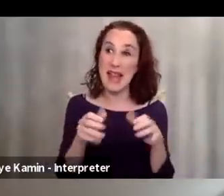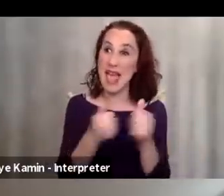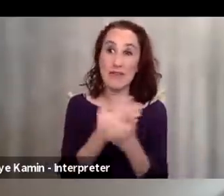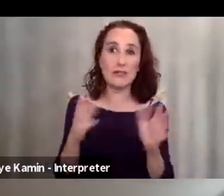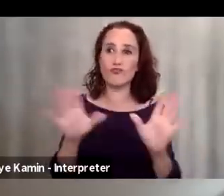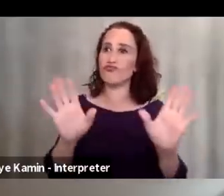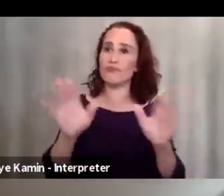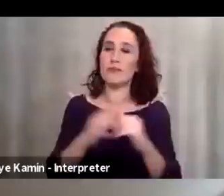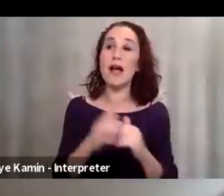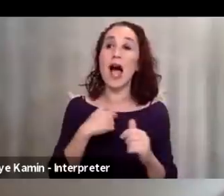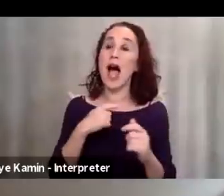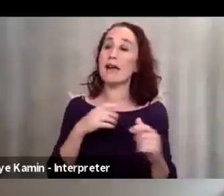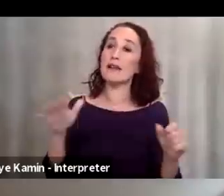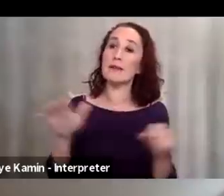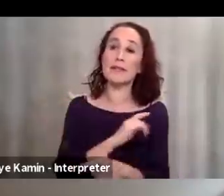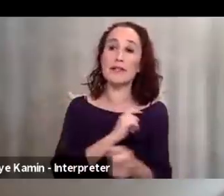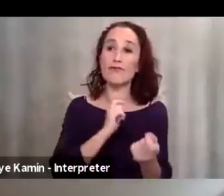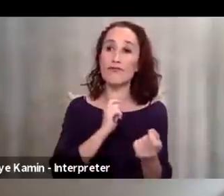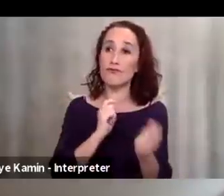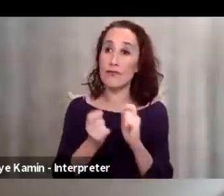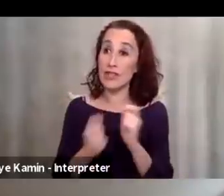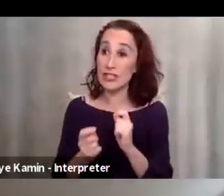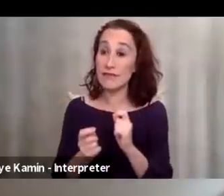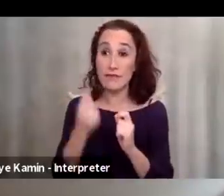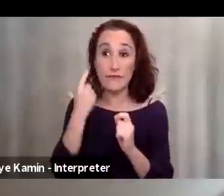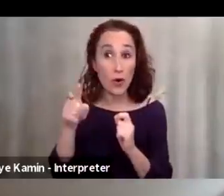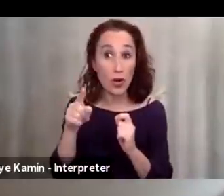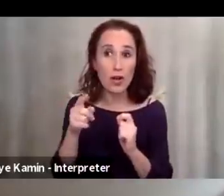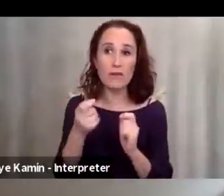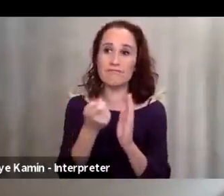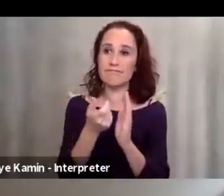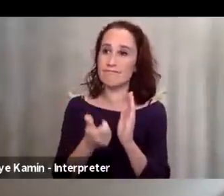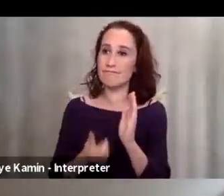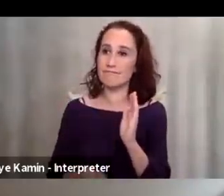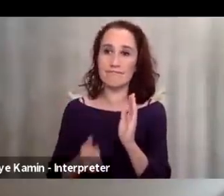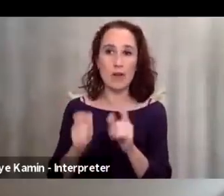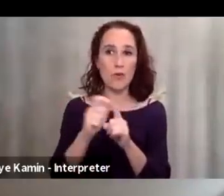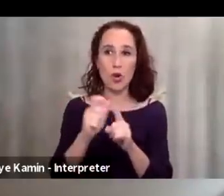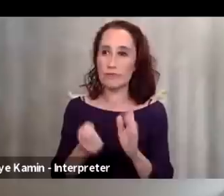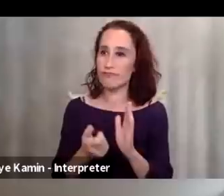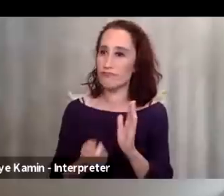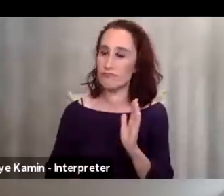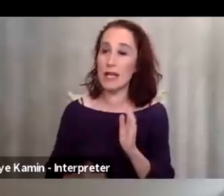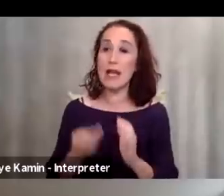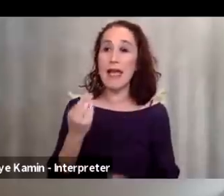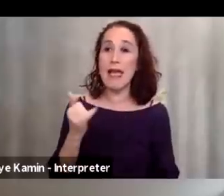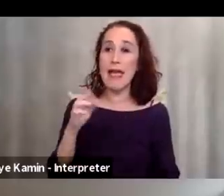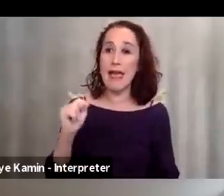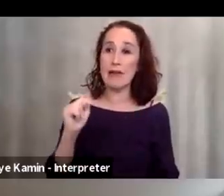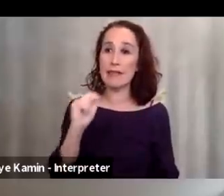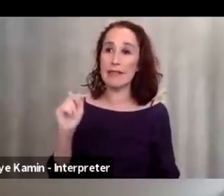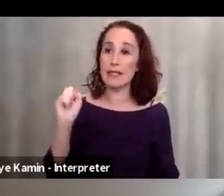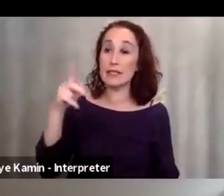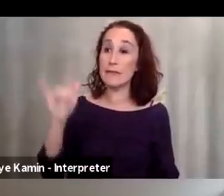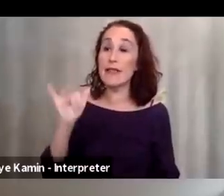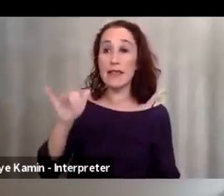whole revisions where all I do is take out words. And I feel like Harriet the Spy is a sort of great example of a book that